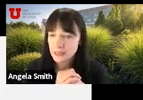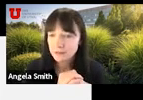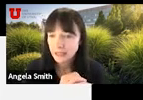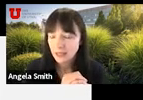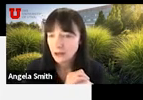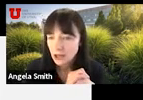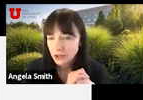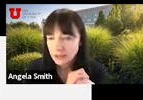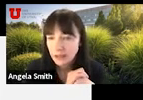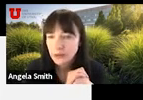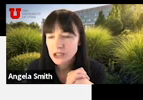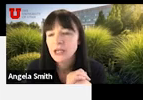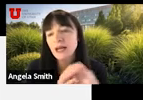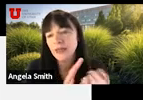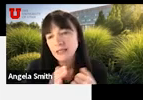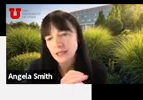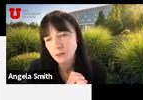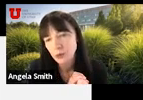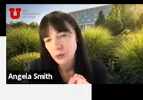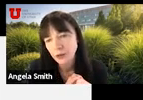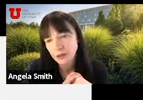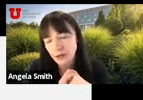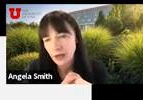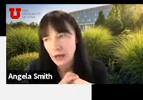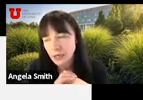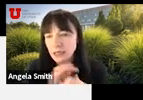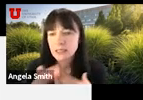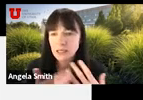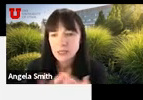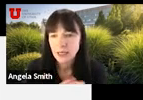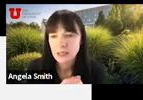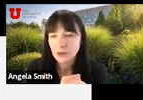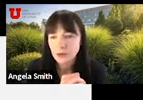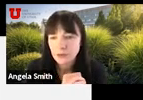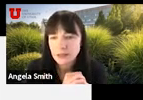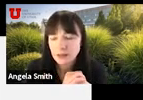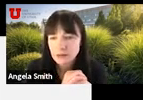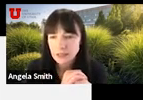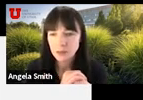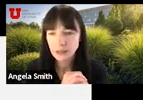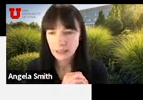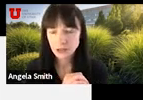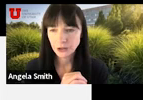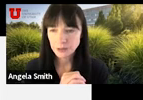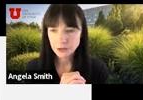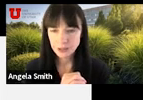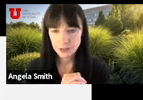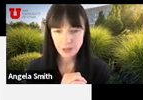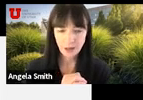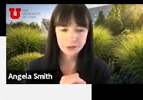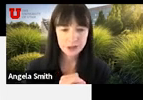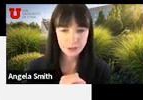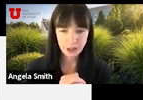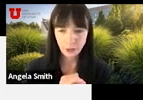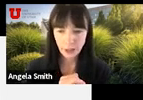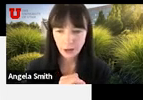more specific and concrete language that doesn't import the kind of stigmatizing or offensive disability terms. So just